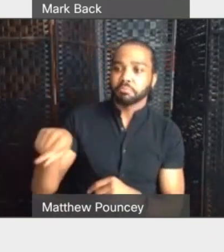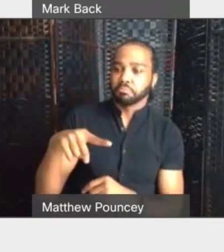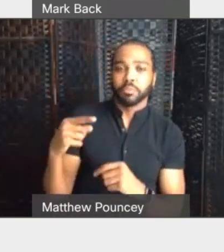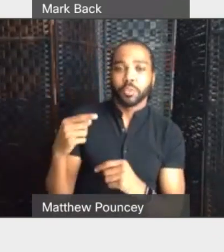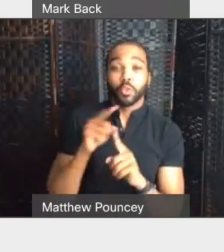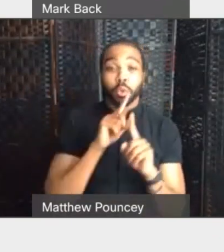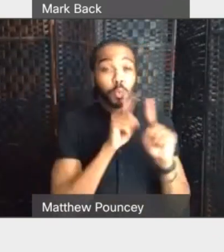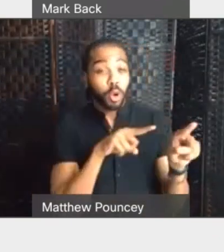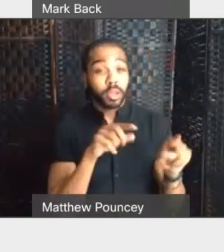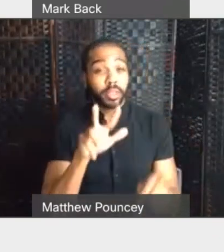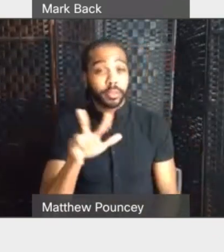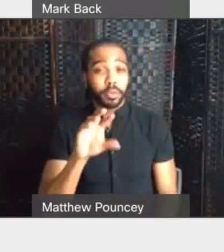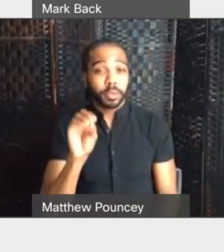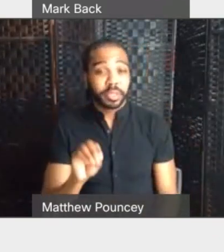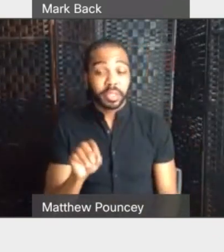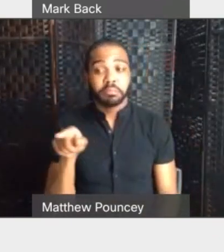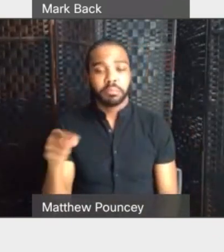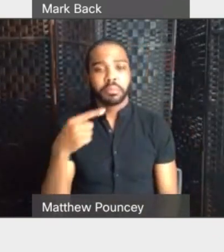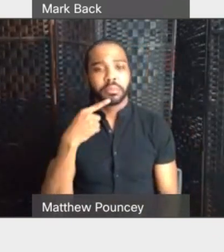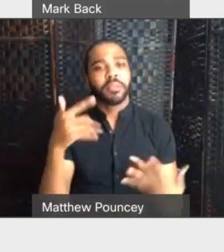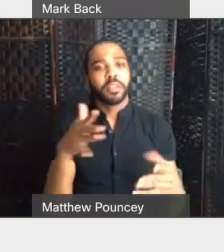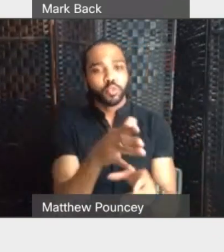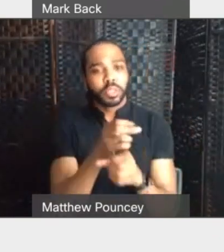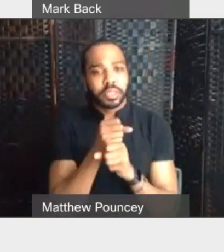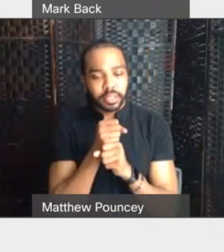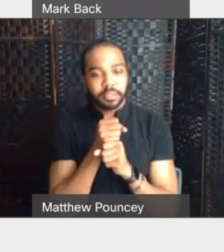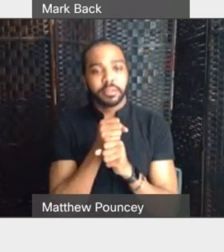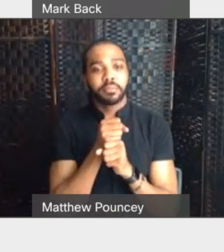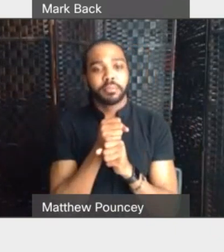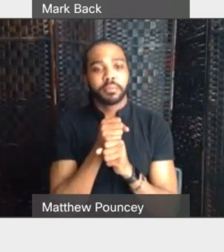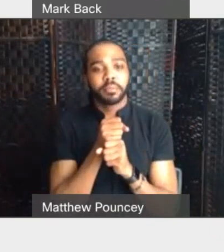reporting, 33% have received